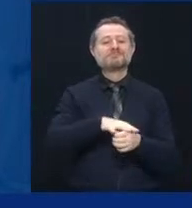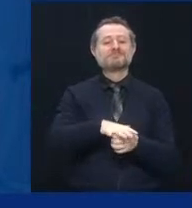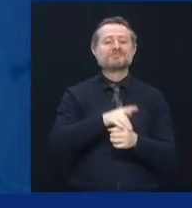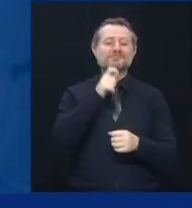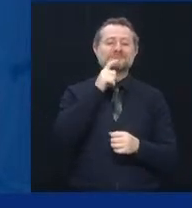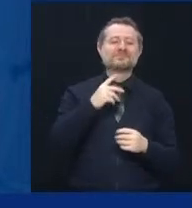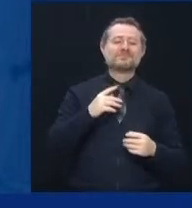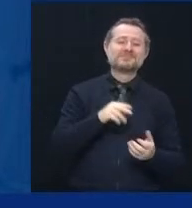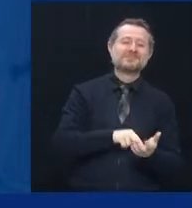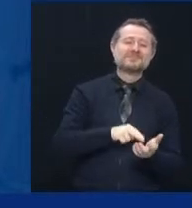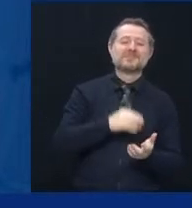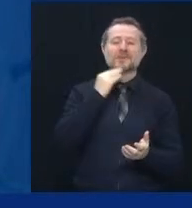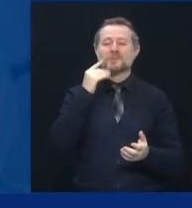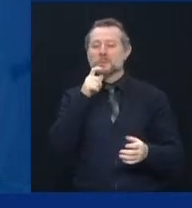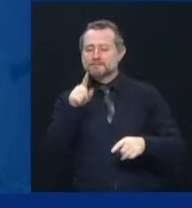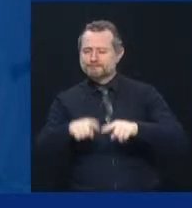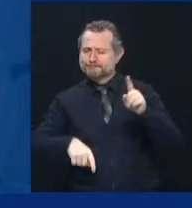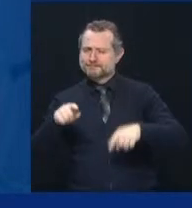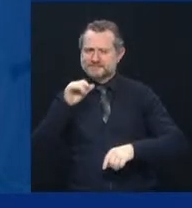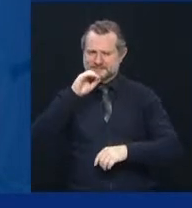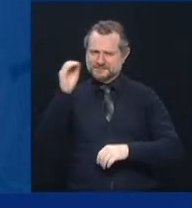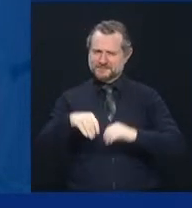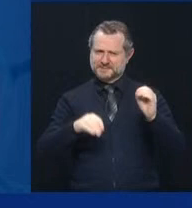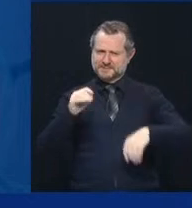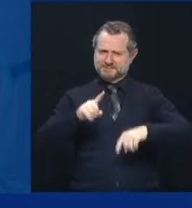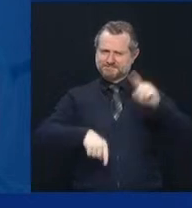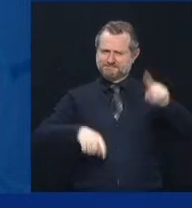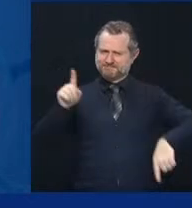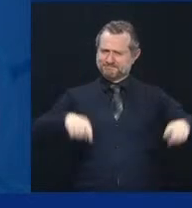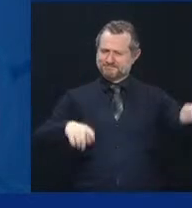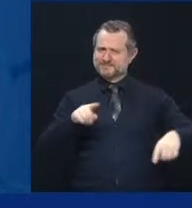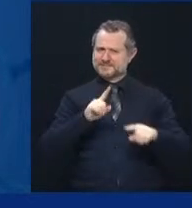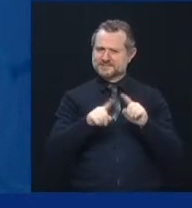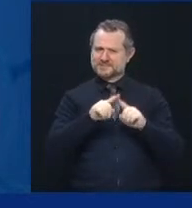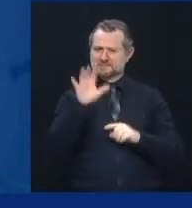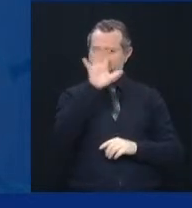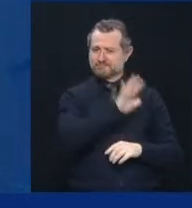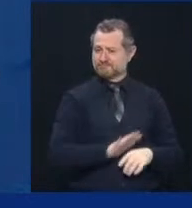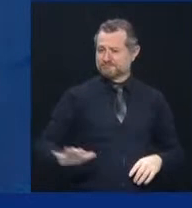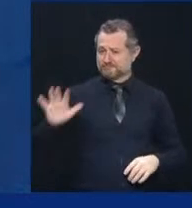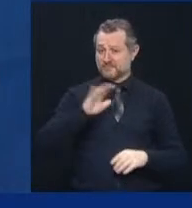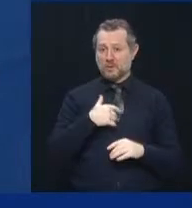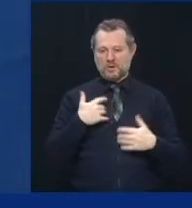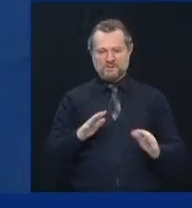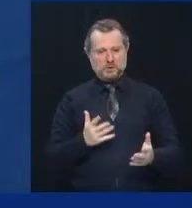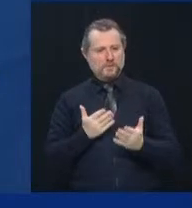across the state, but all have been offered, and